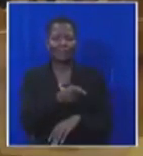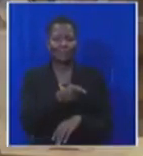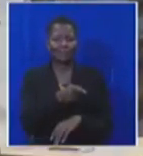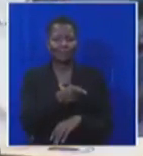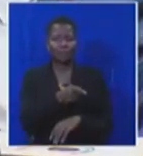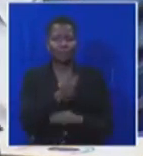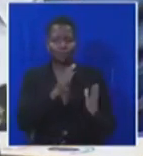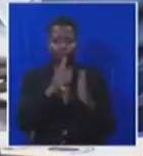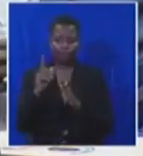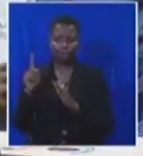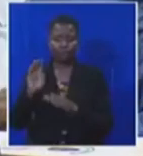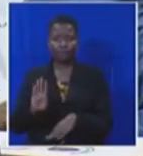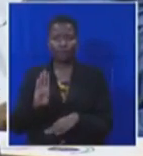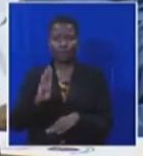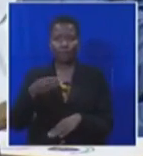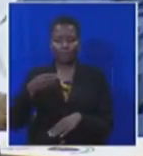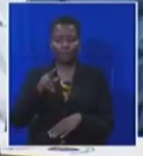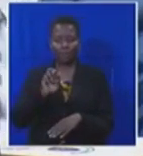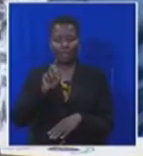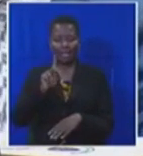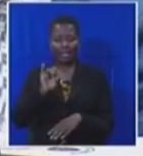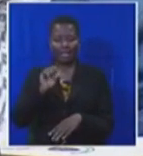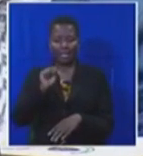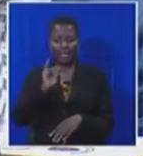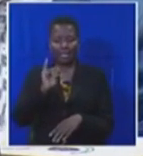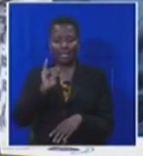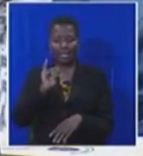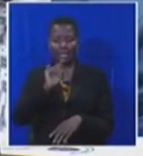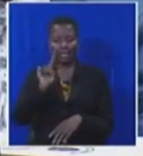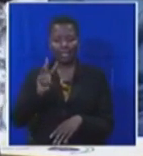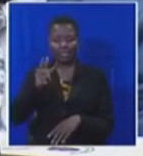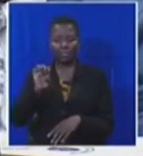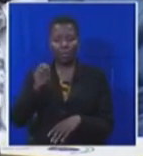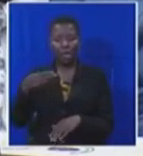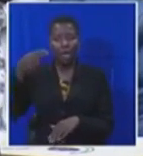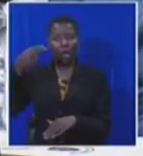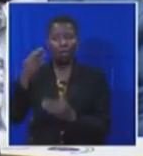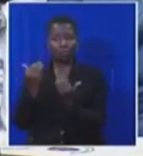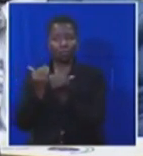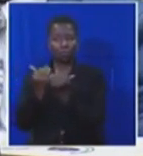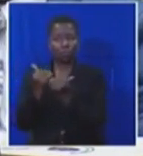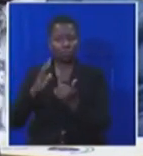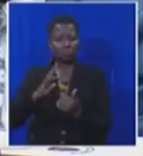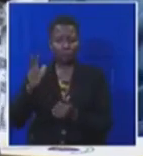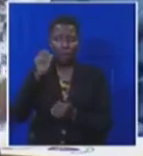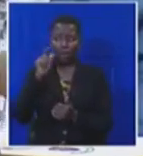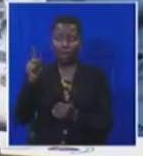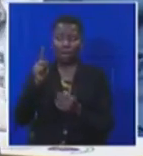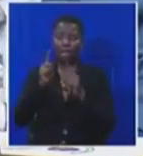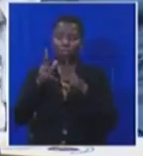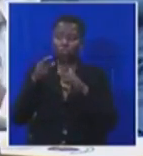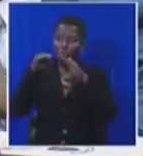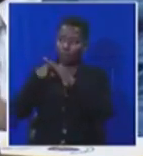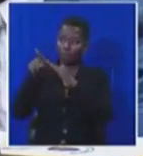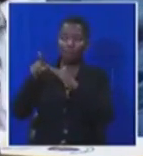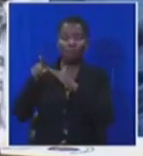We visited Bekesizwe High School in the Umzinyathi district. We heard how teachers go on holiday 2 weeks before the term ends, and